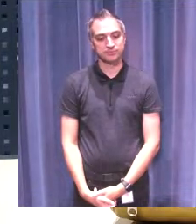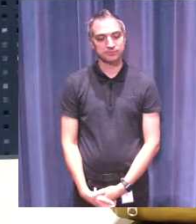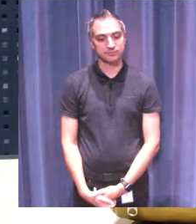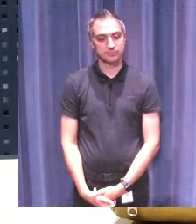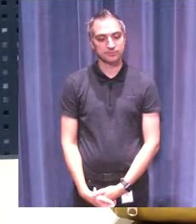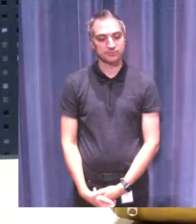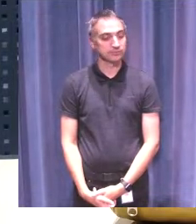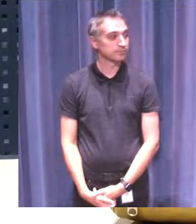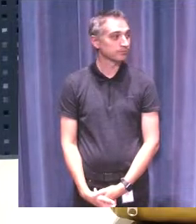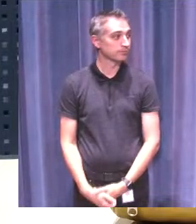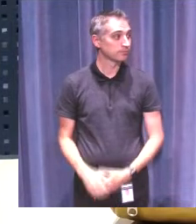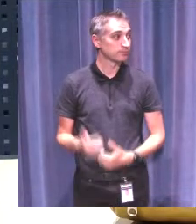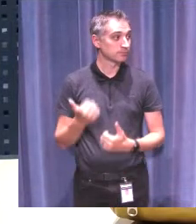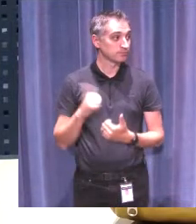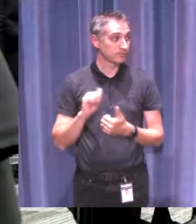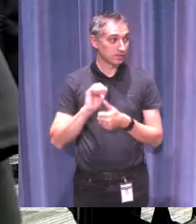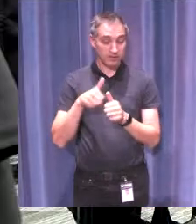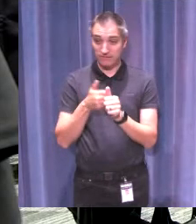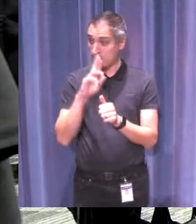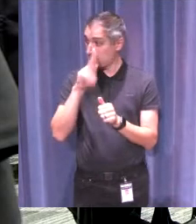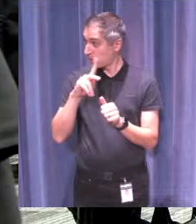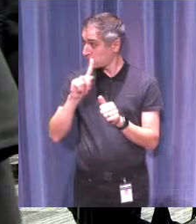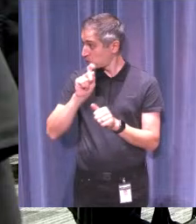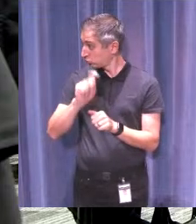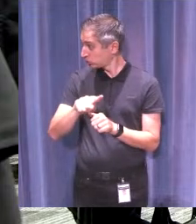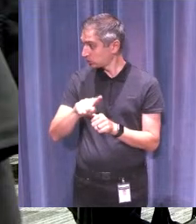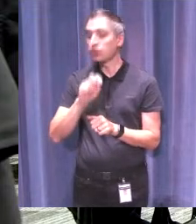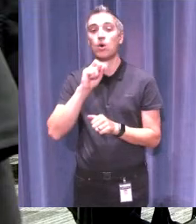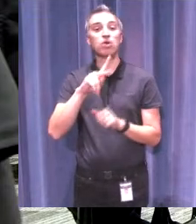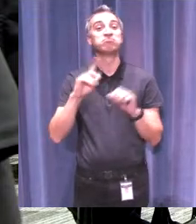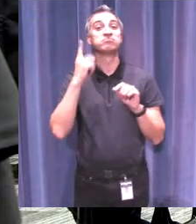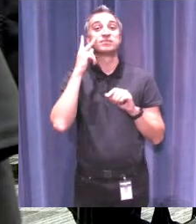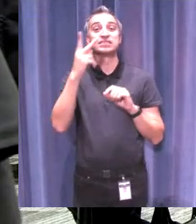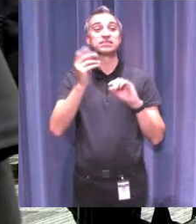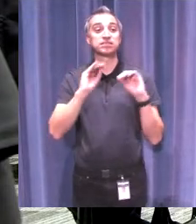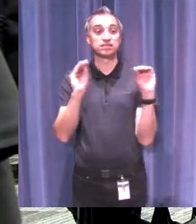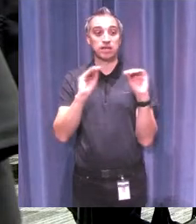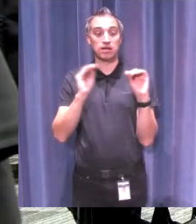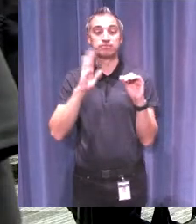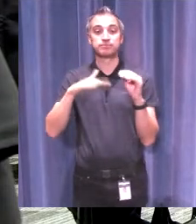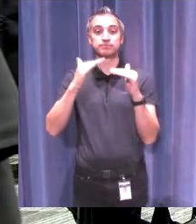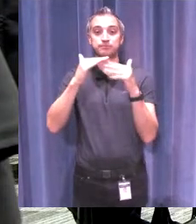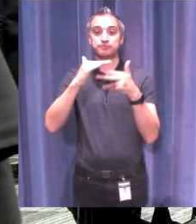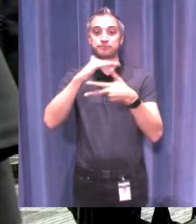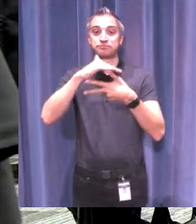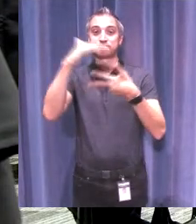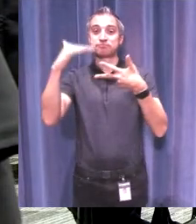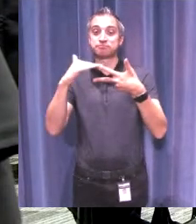Any follow-up questions? Okay, seeing none, I'll move on to the next question.